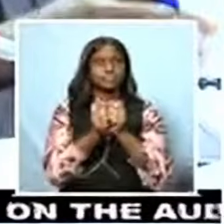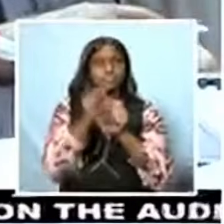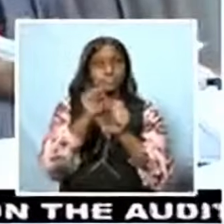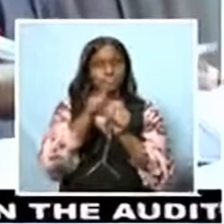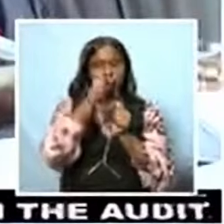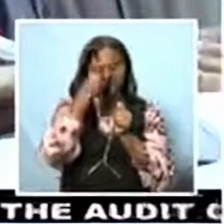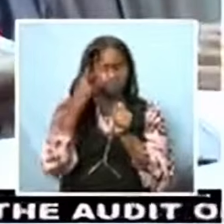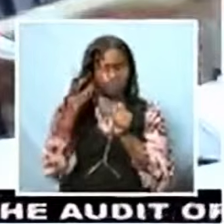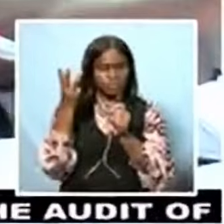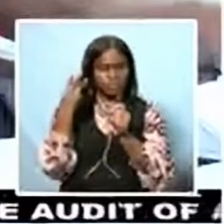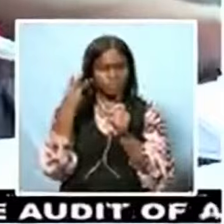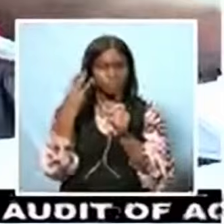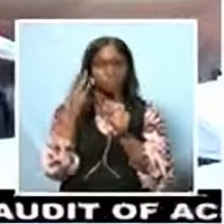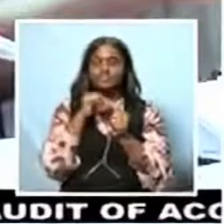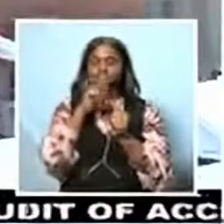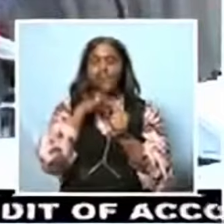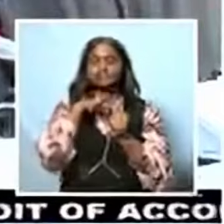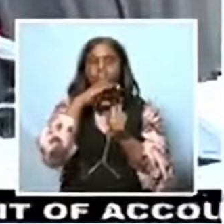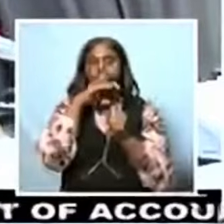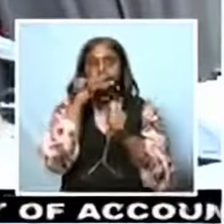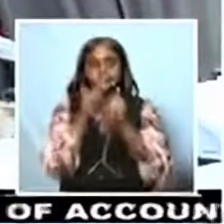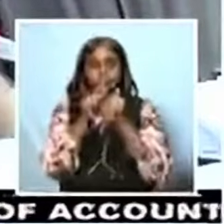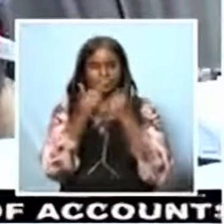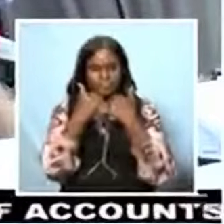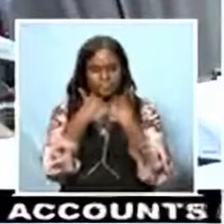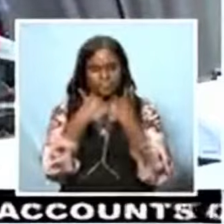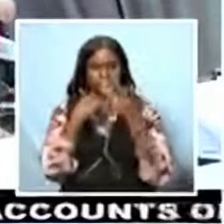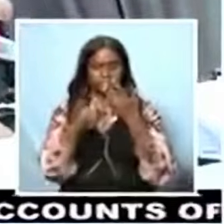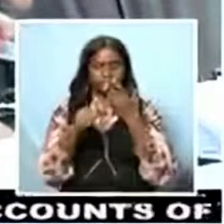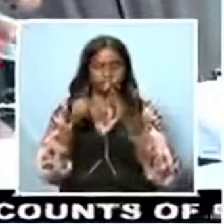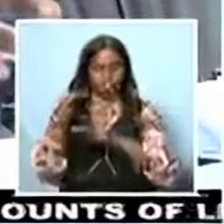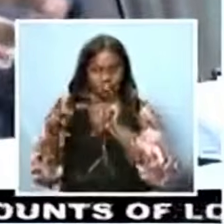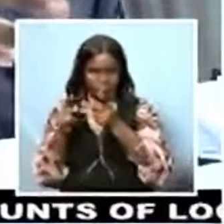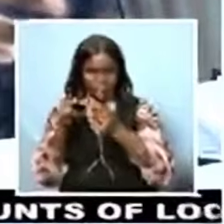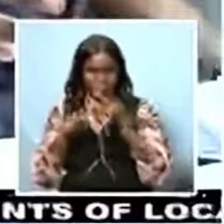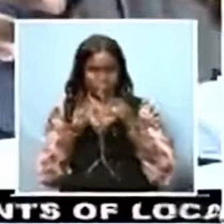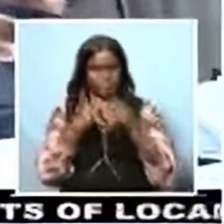NRC was inaccurate? Because there's a procedure for